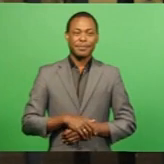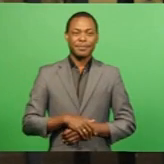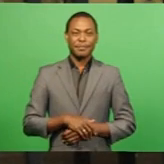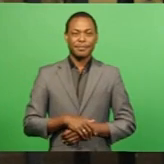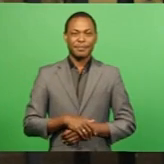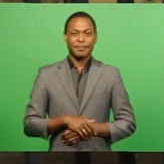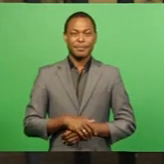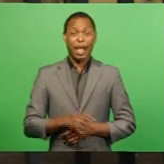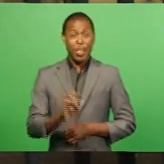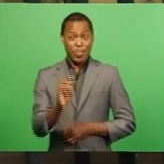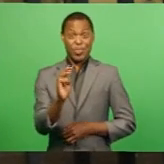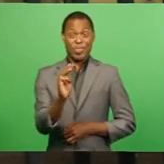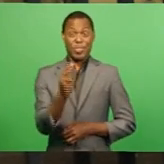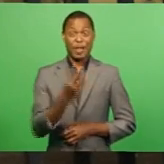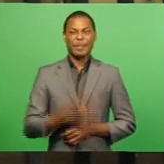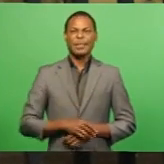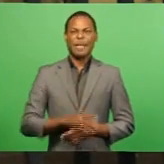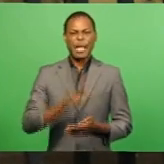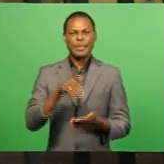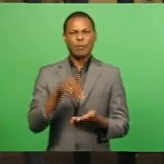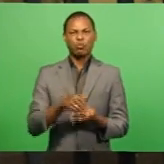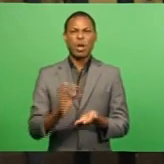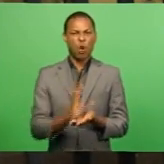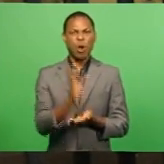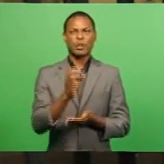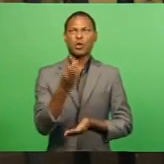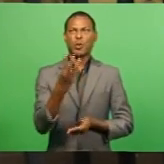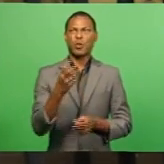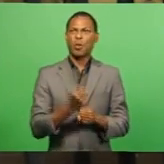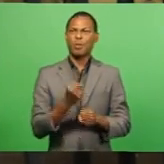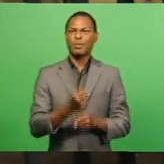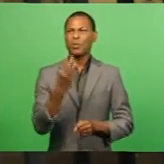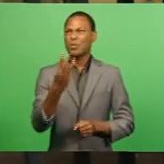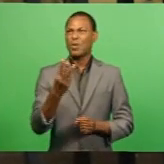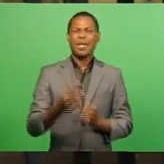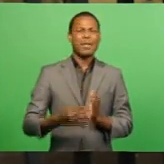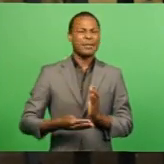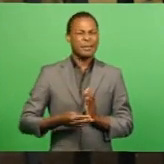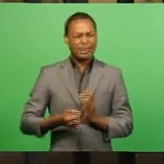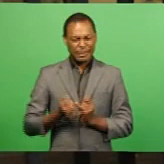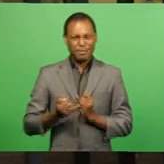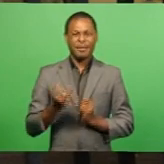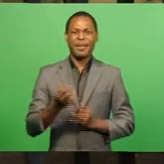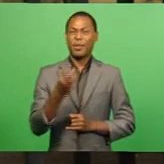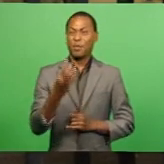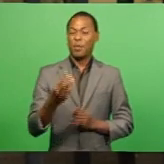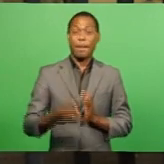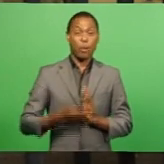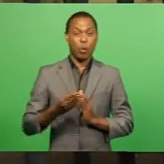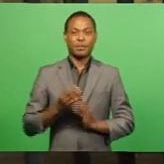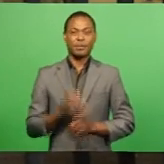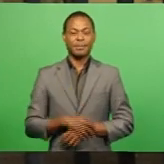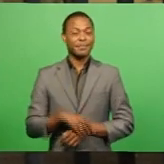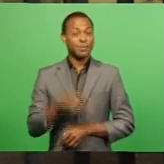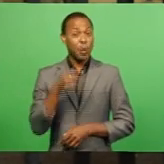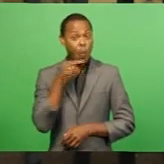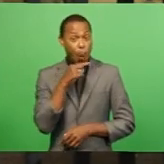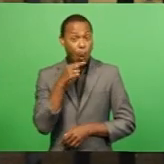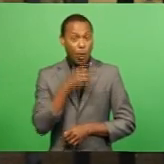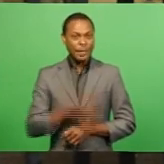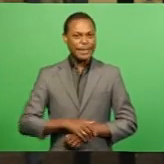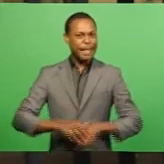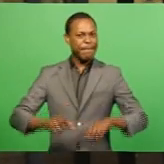in third place is Central College with 3 gold, 3 silver and 5 bronze medals. In the boys division, the